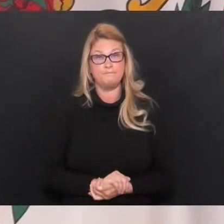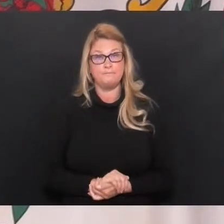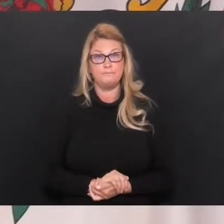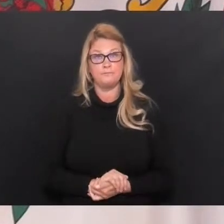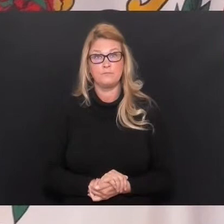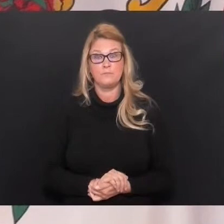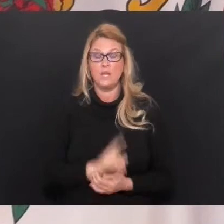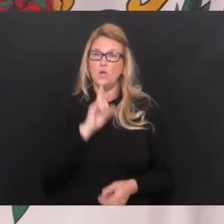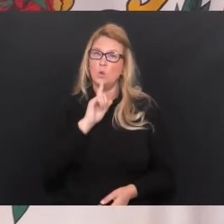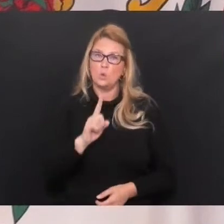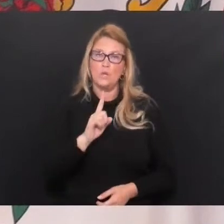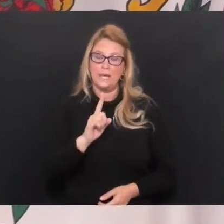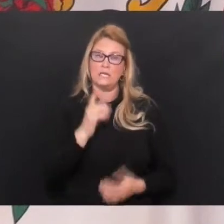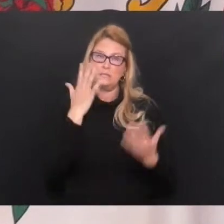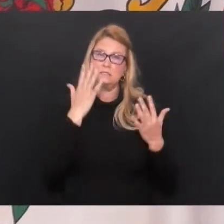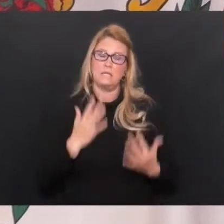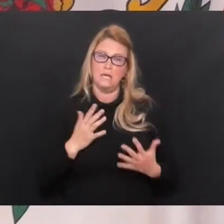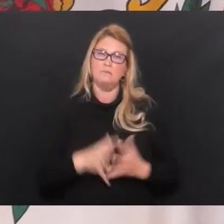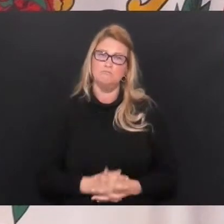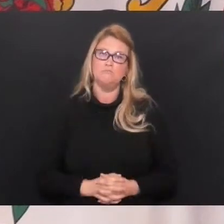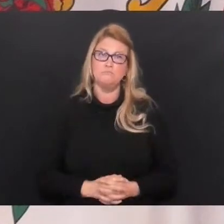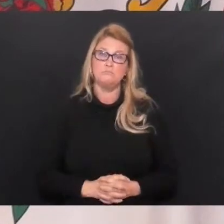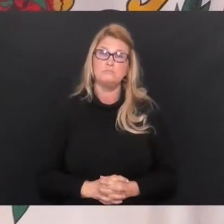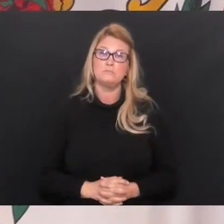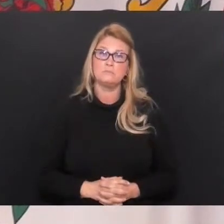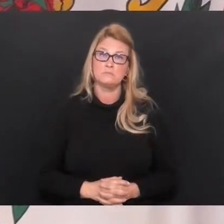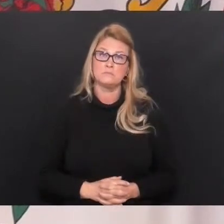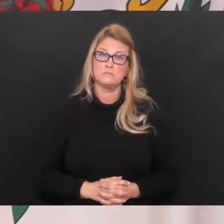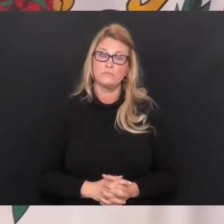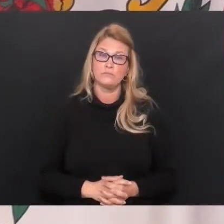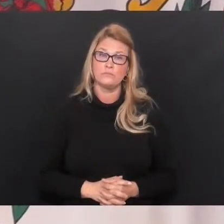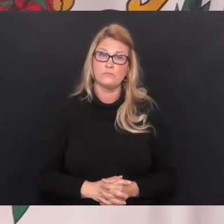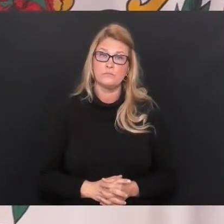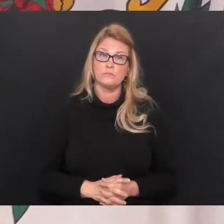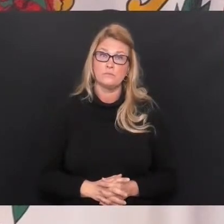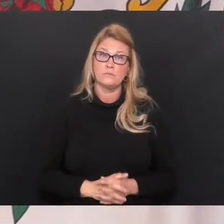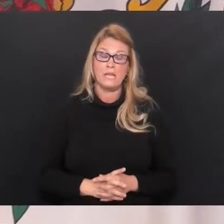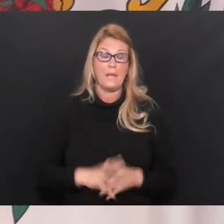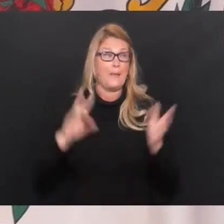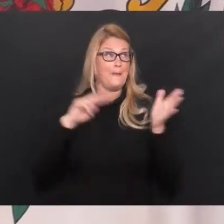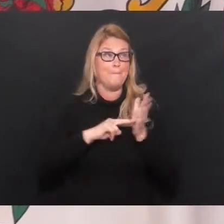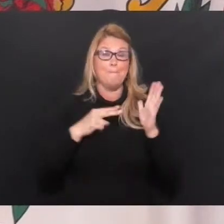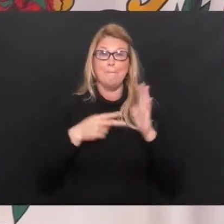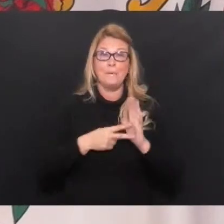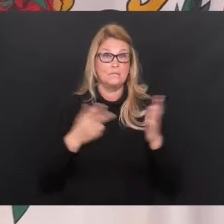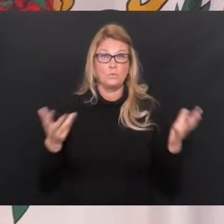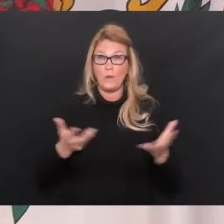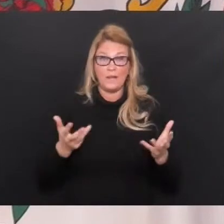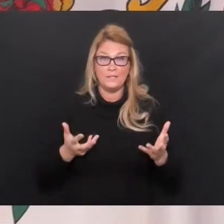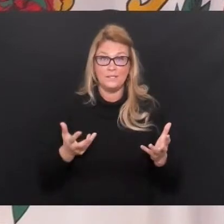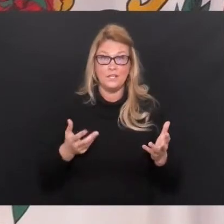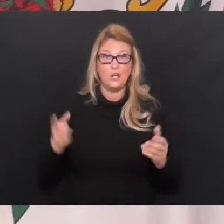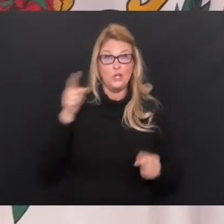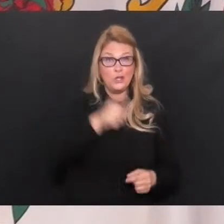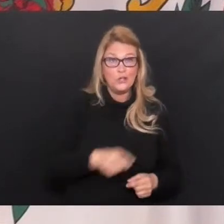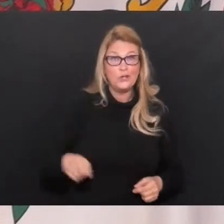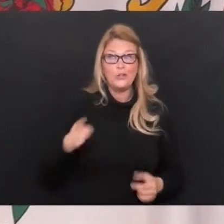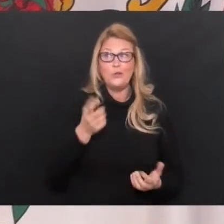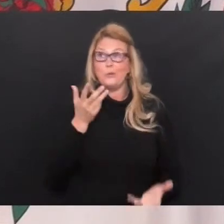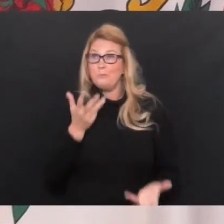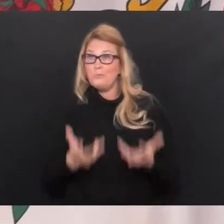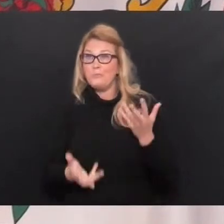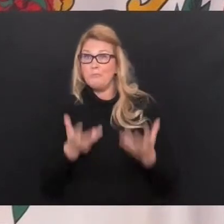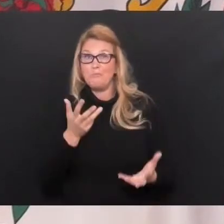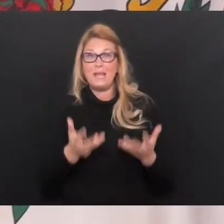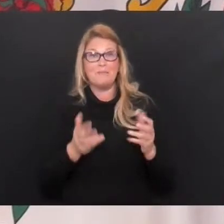It's a shame in many ways, because what you may very well do is you may very well be able to